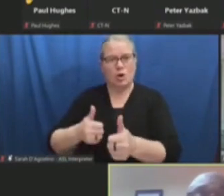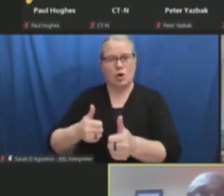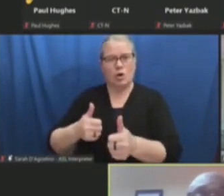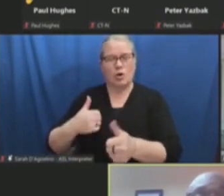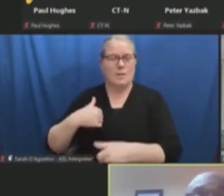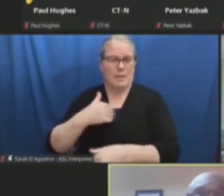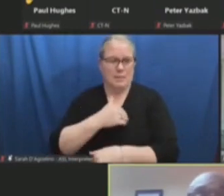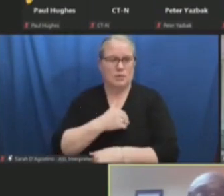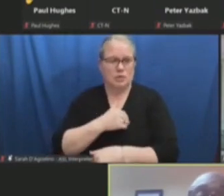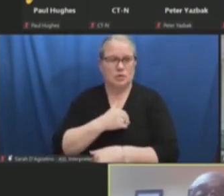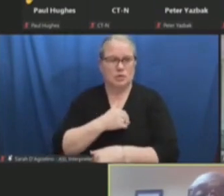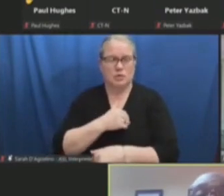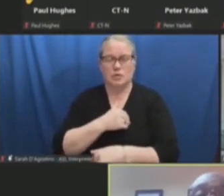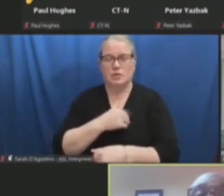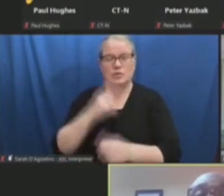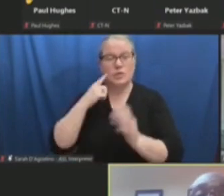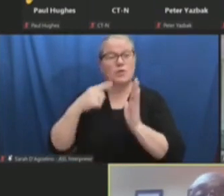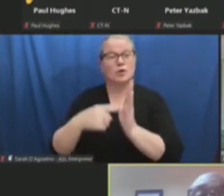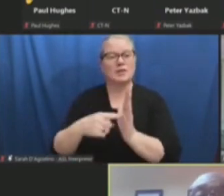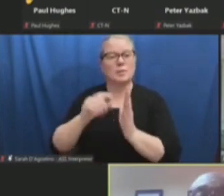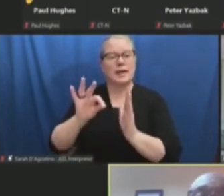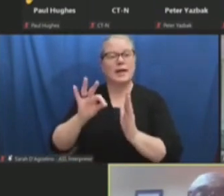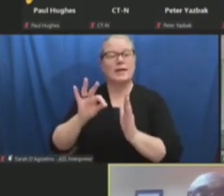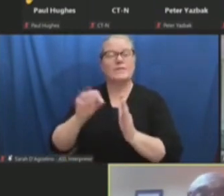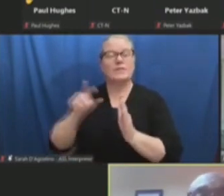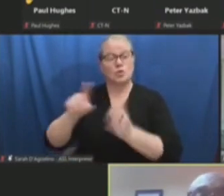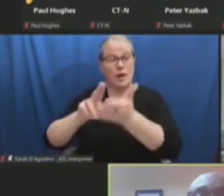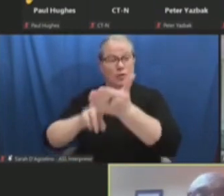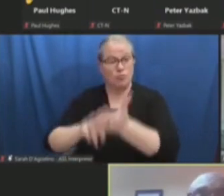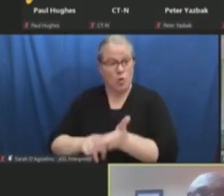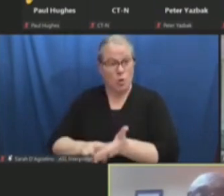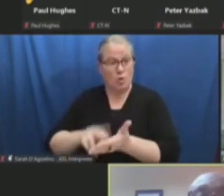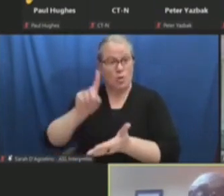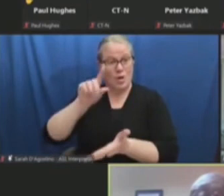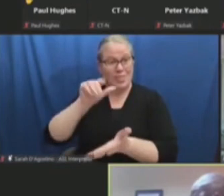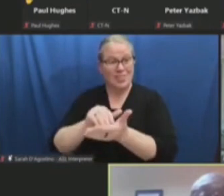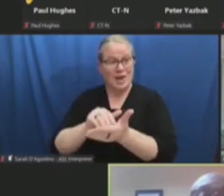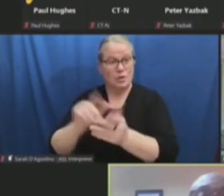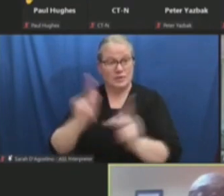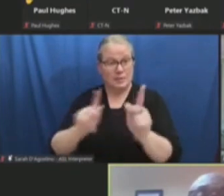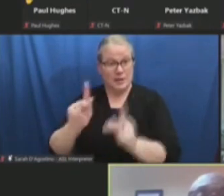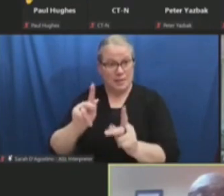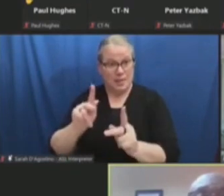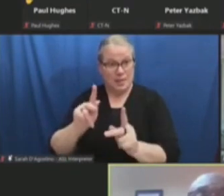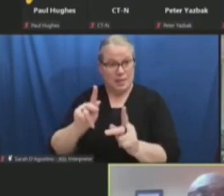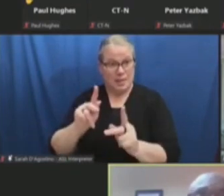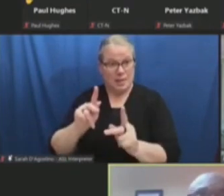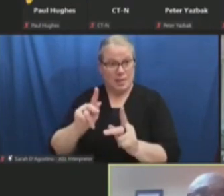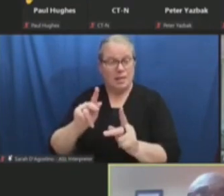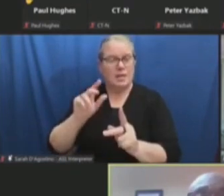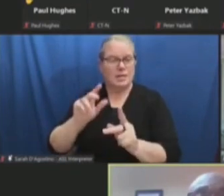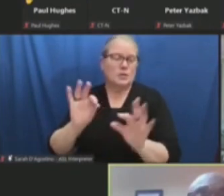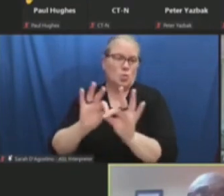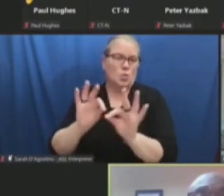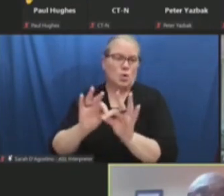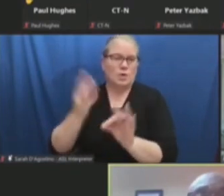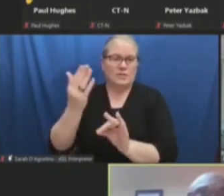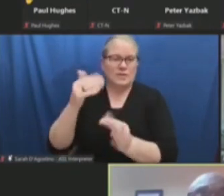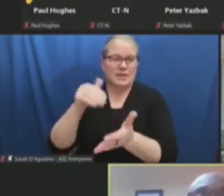That is for example, if you were to enroll 1,000 people through the exchange, you could earn $15,000 a month.